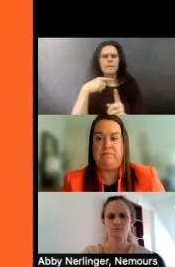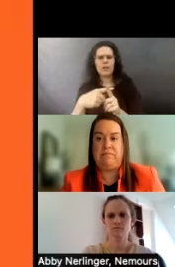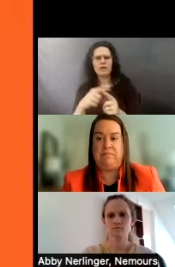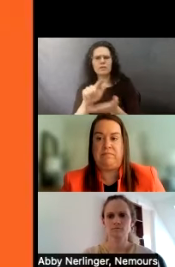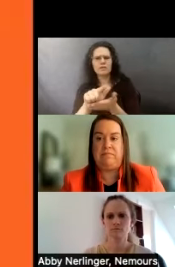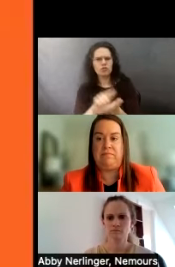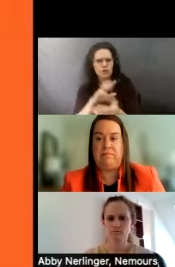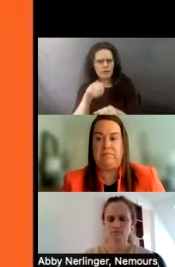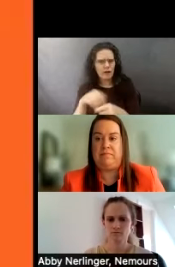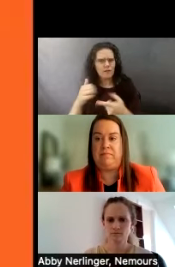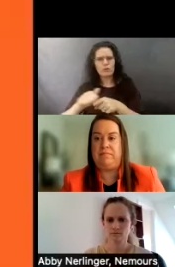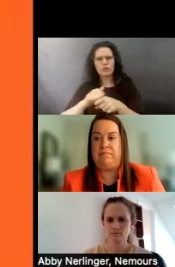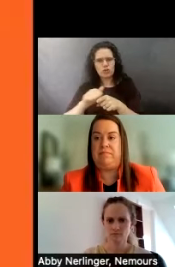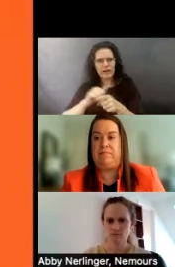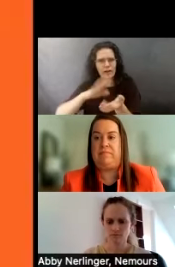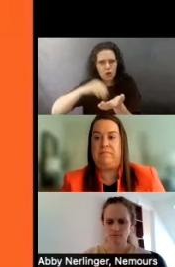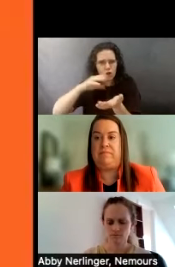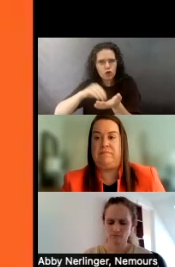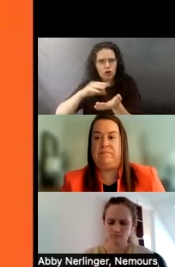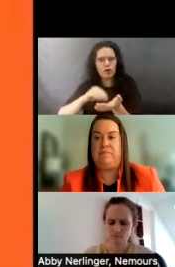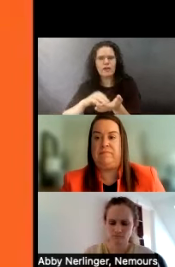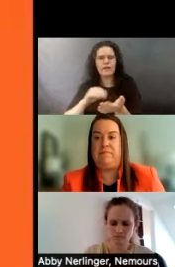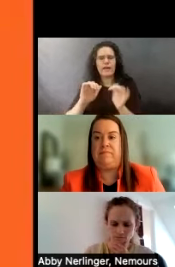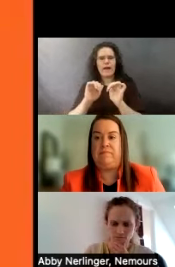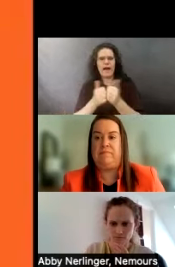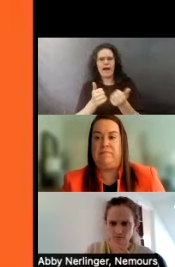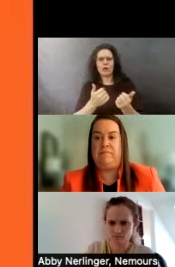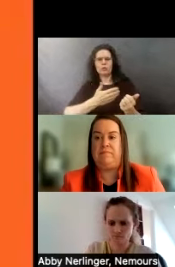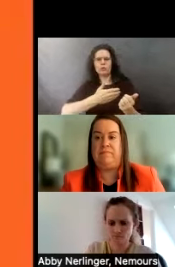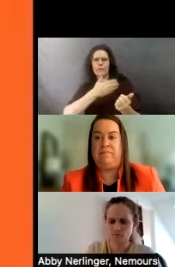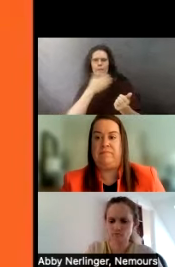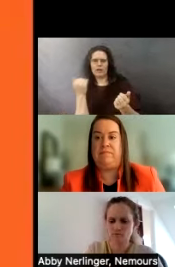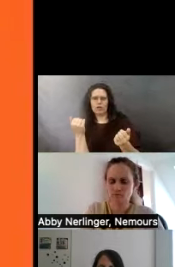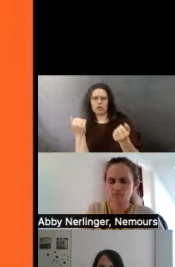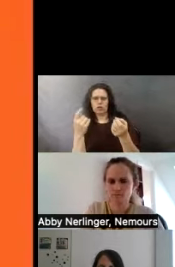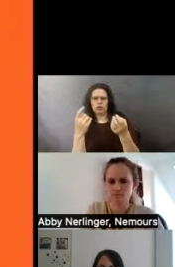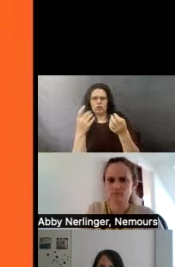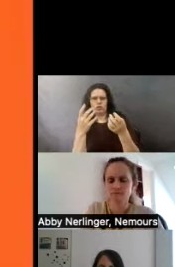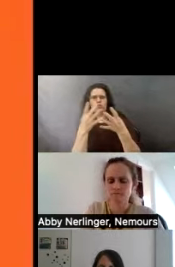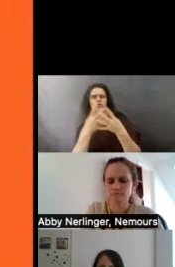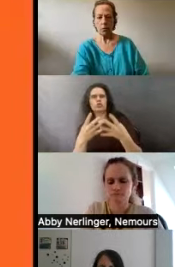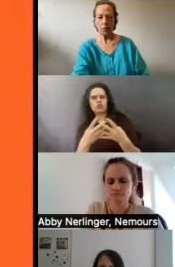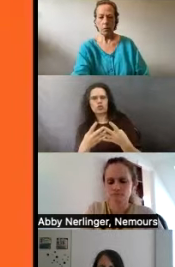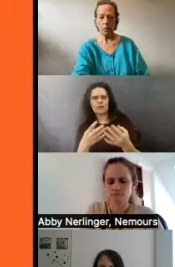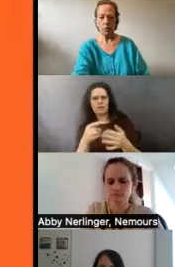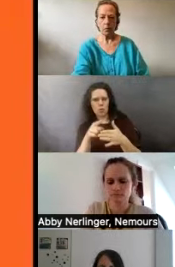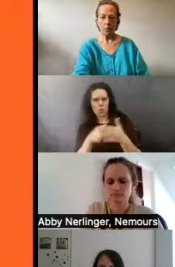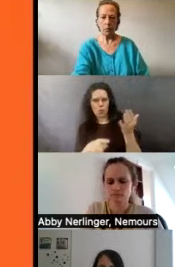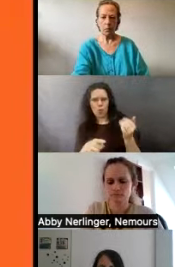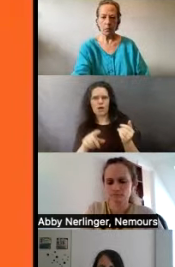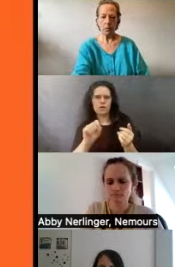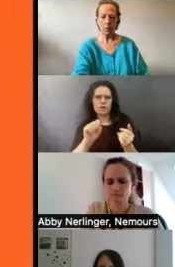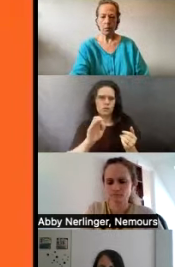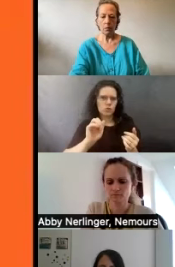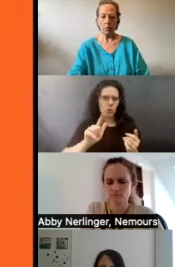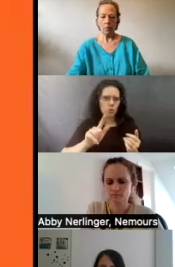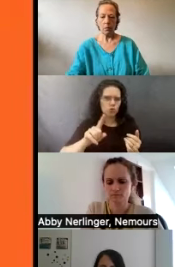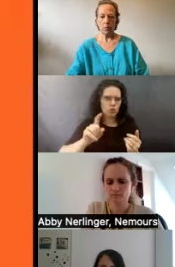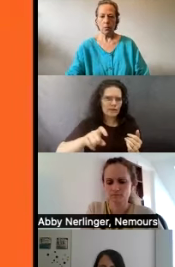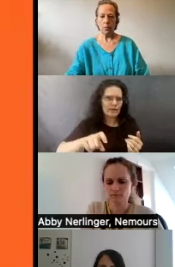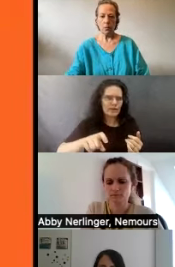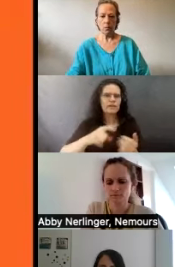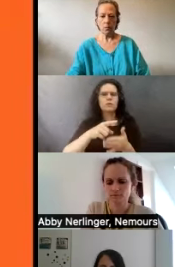in enabling services better understand how to screen for the social needs or legal needs of patients